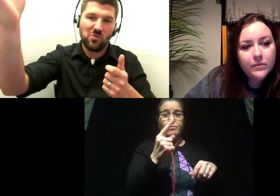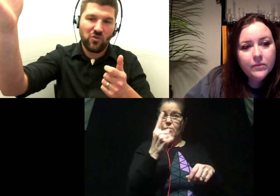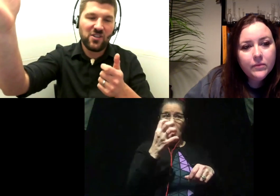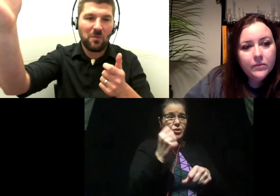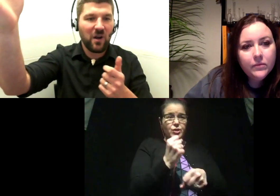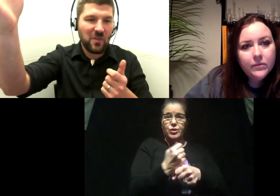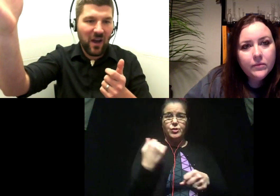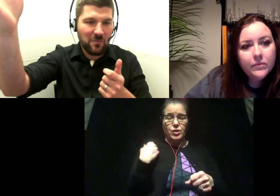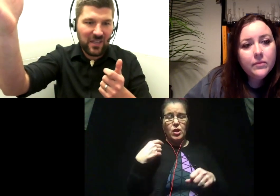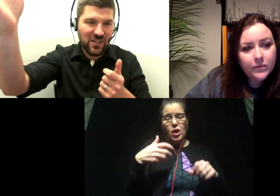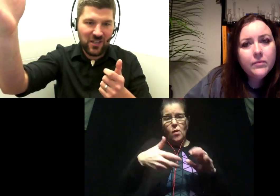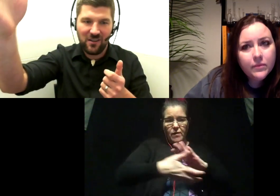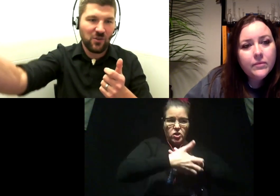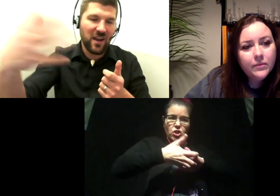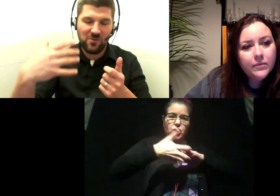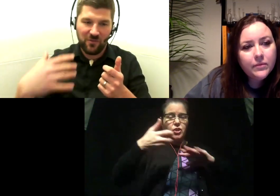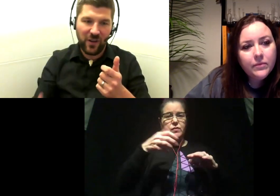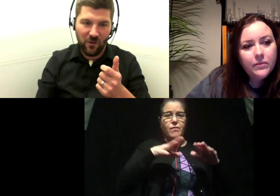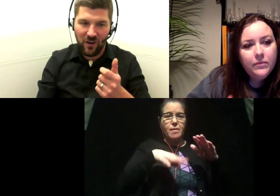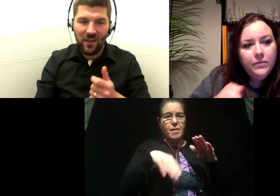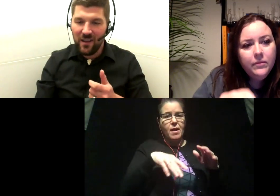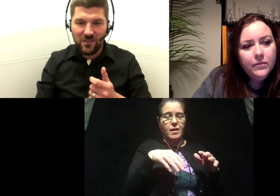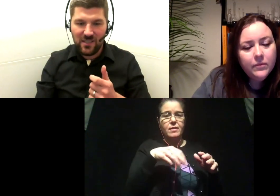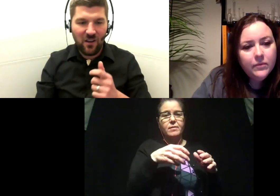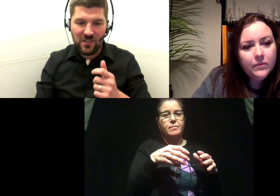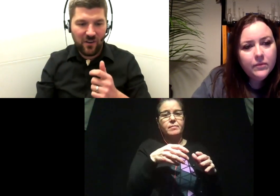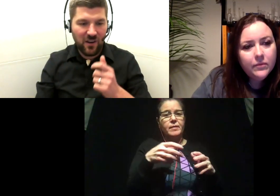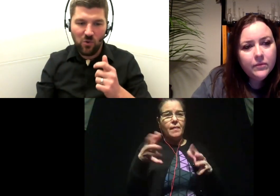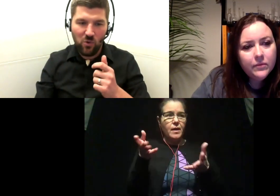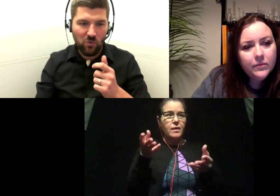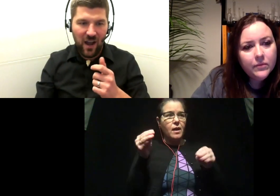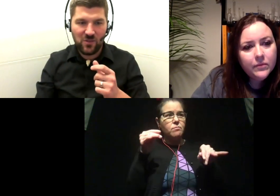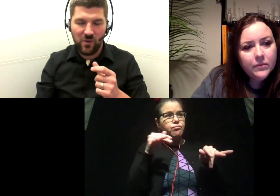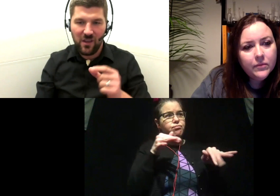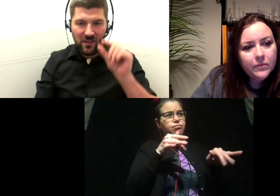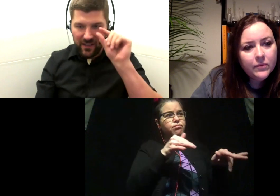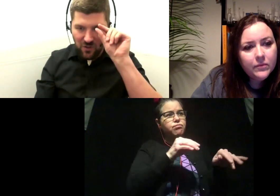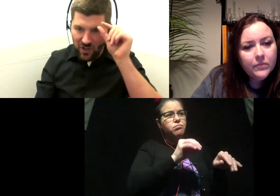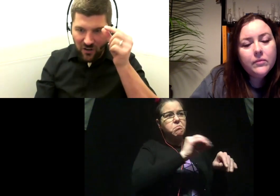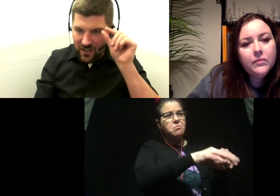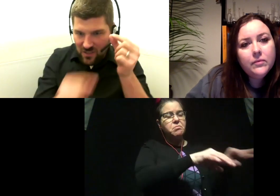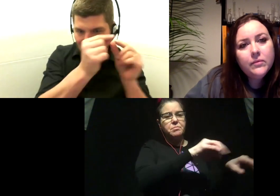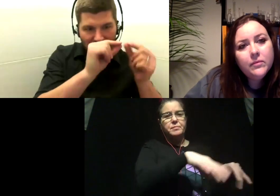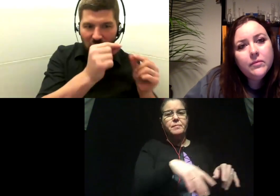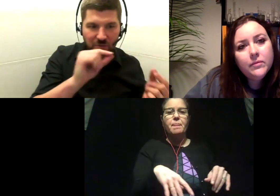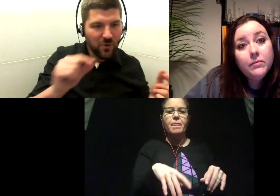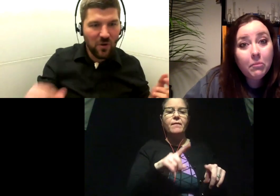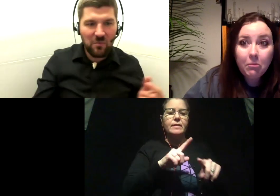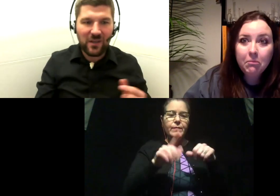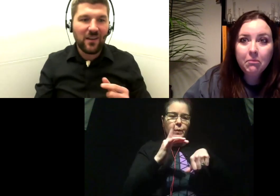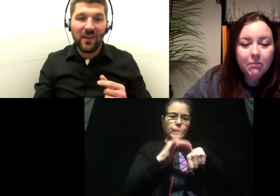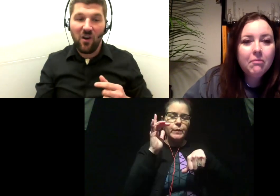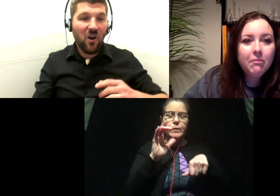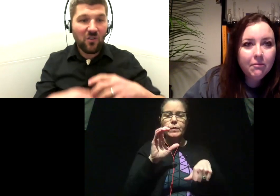ago dredged up off the bottom of the ice sheet on the rocks it was flowing over. And you'll see all these very cool rocks with like little garnet crystals all through